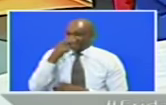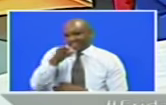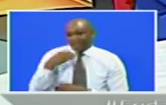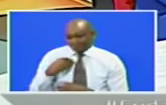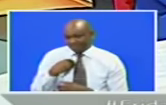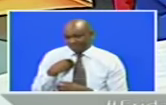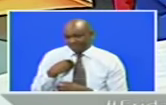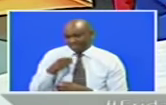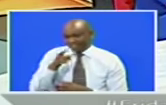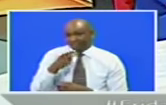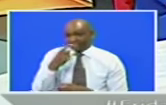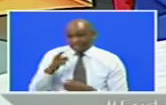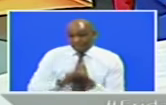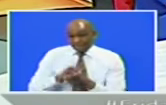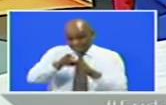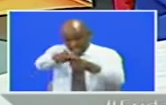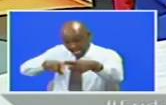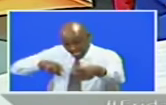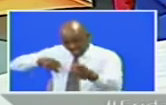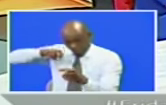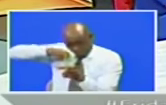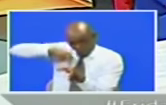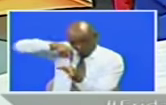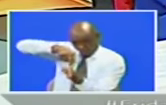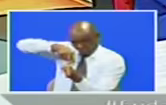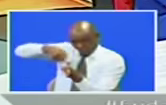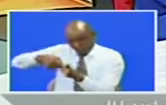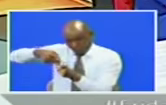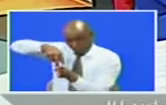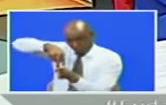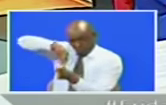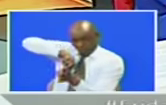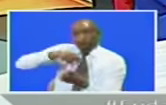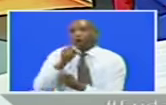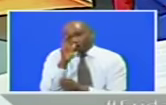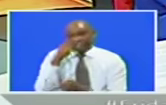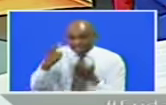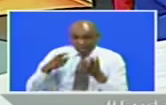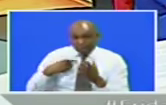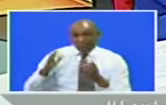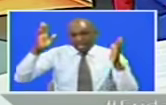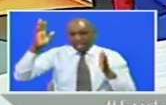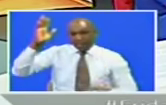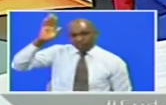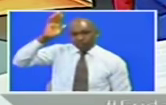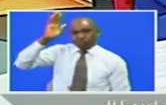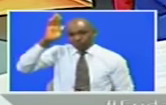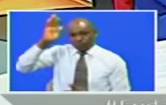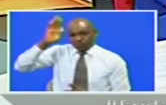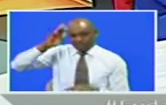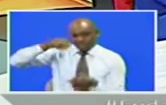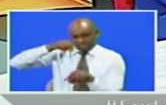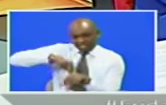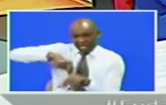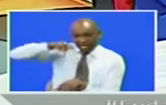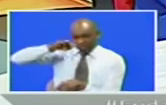it. Maybe tell you to walk in a line, for example, or tell you maybe to put your hands up with one leg up and see whether you can be